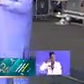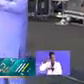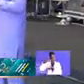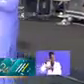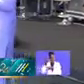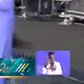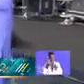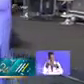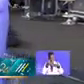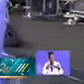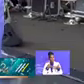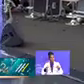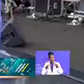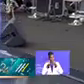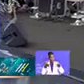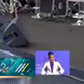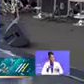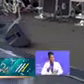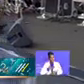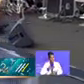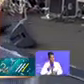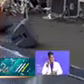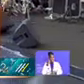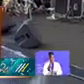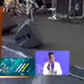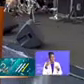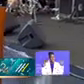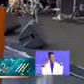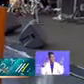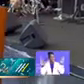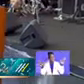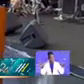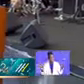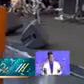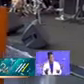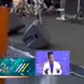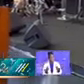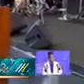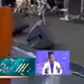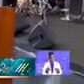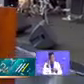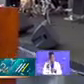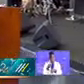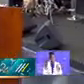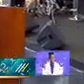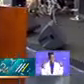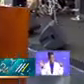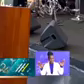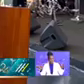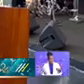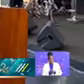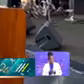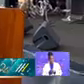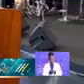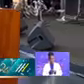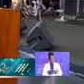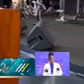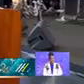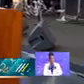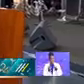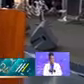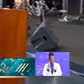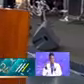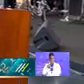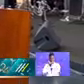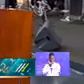I go into the protocol I saw angels I saw angels encamping all